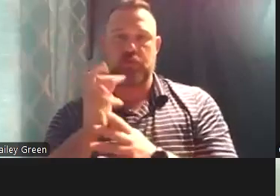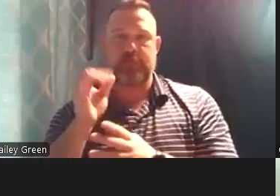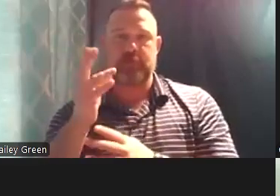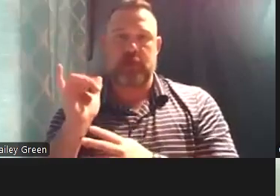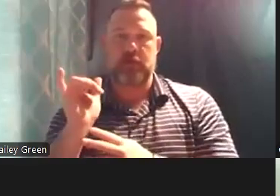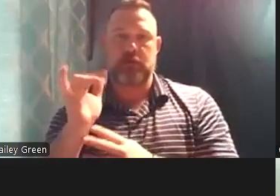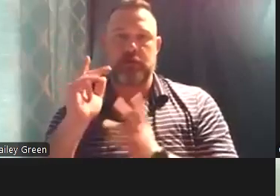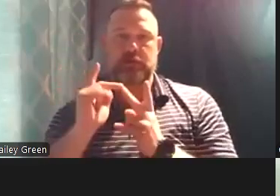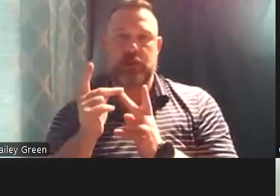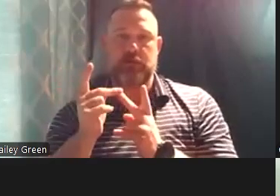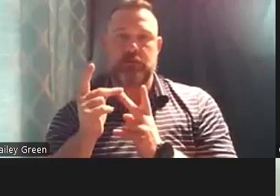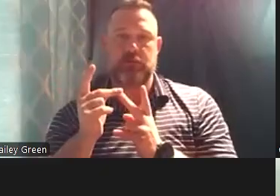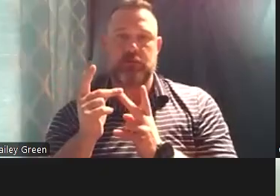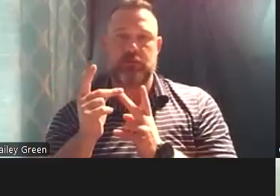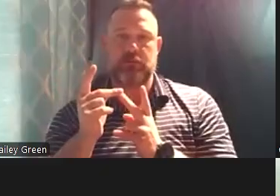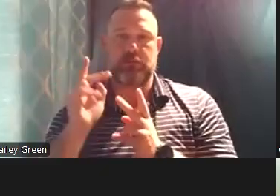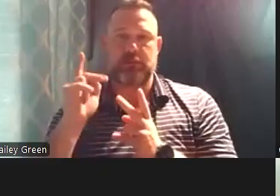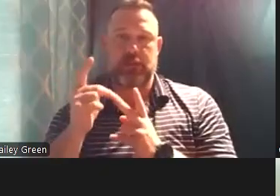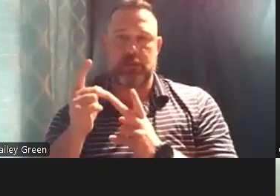Is there a second? Second.